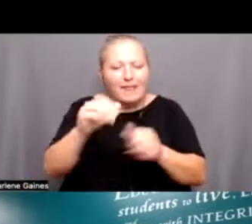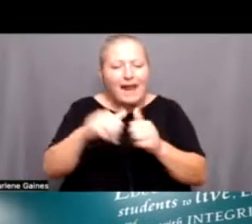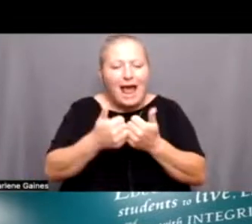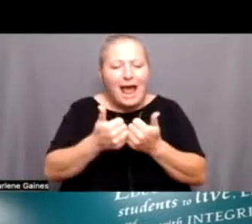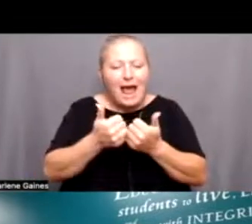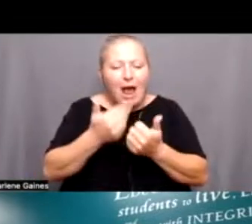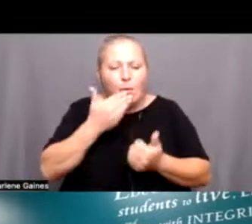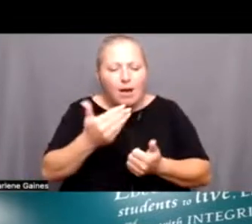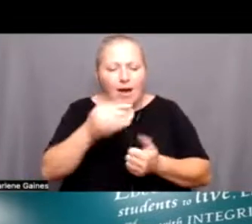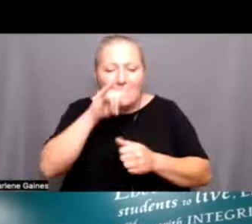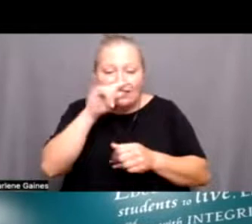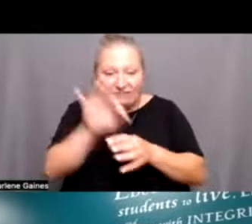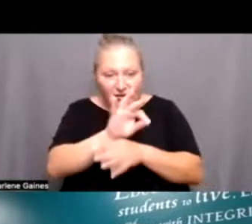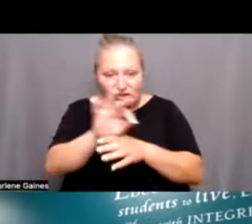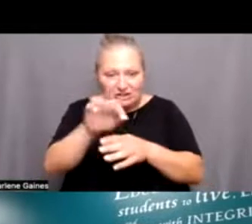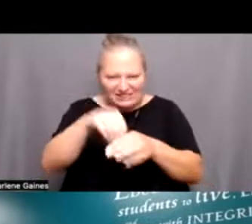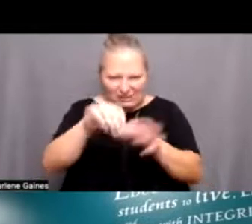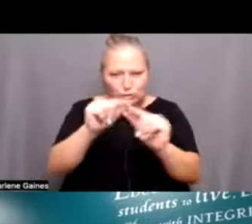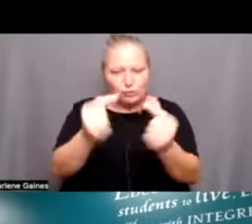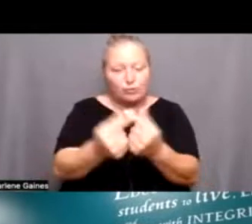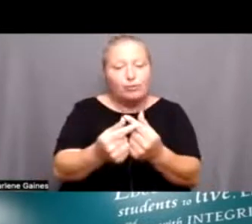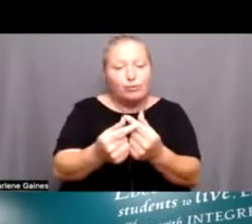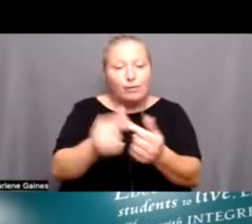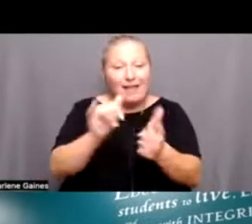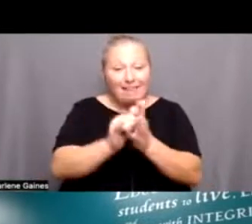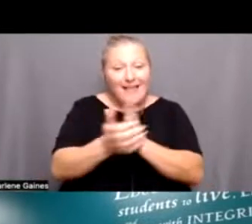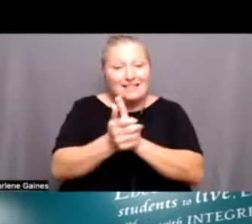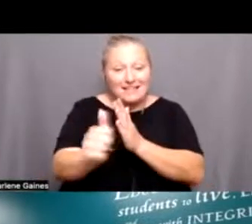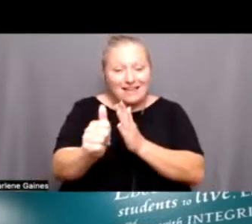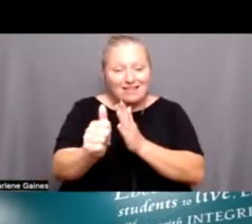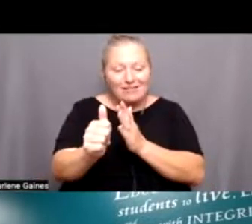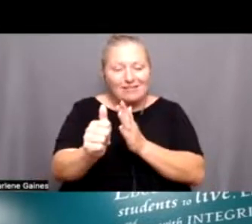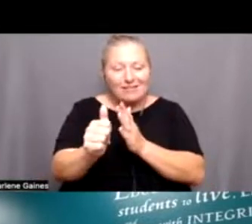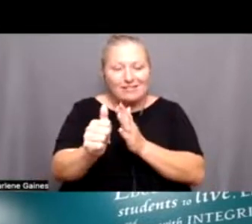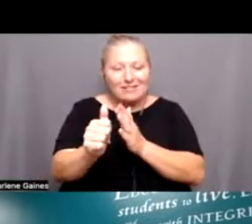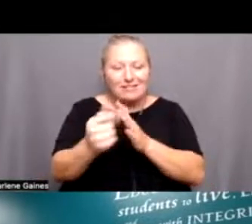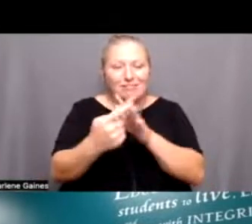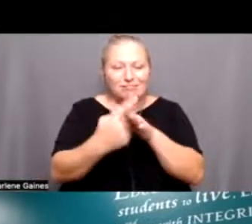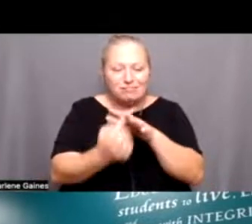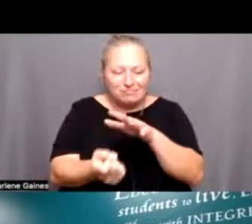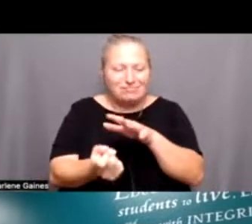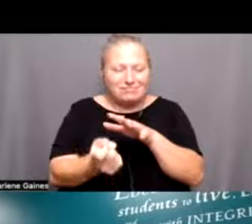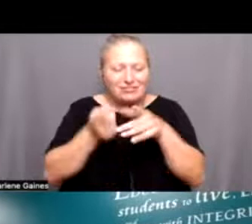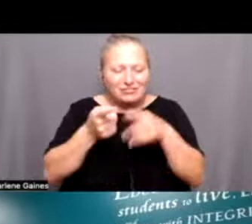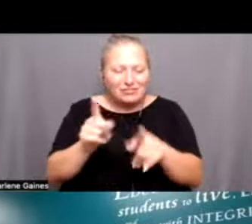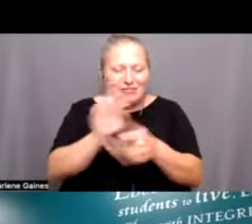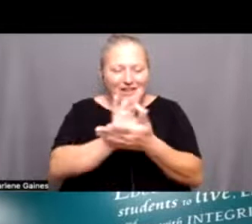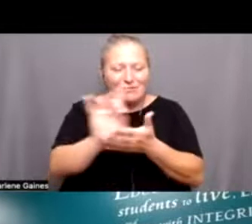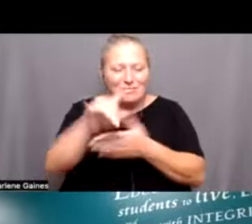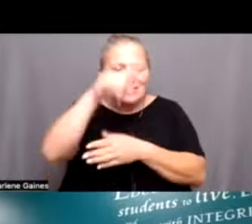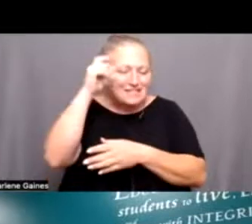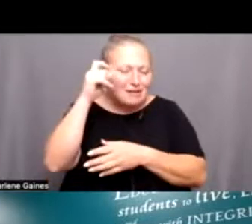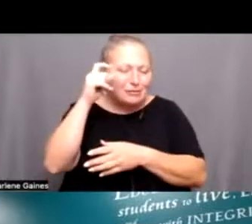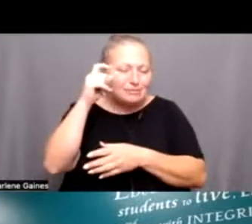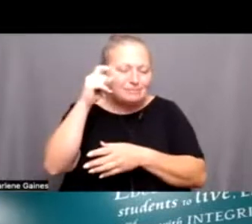kids function in a group. And that skill does get lost in the 8 weeks of summer. So I would